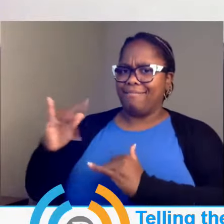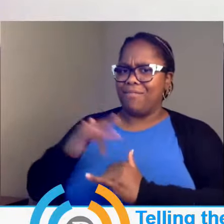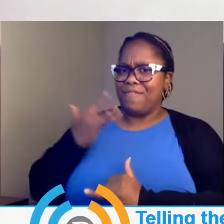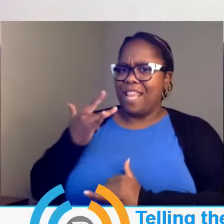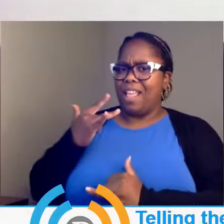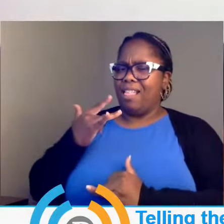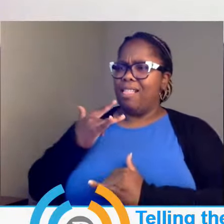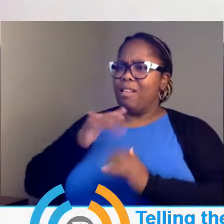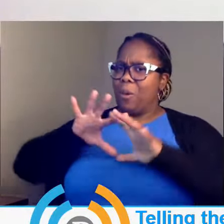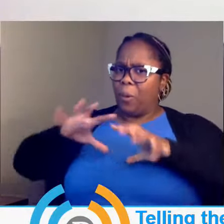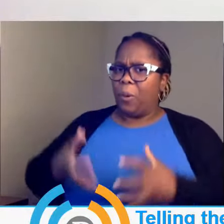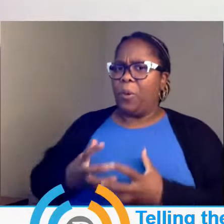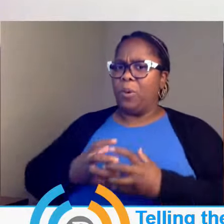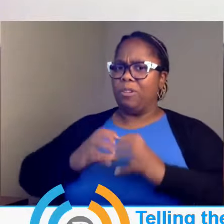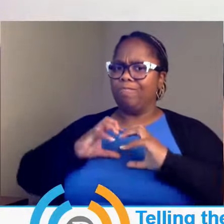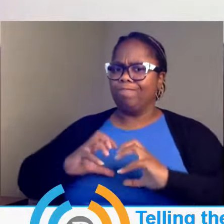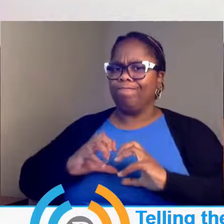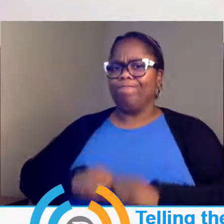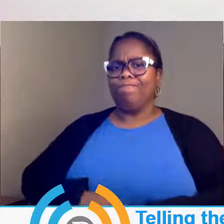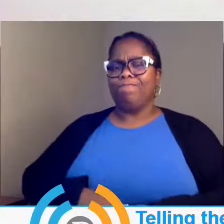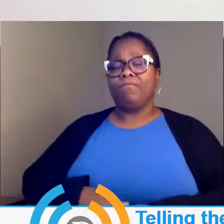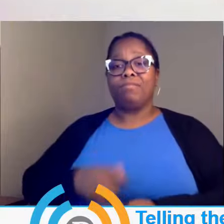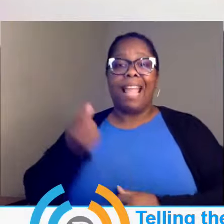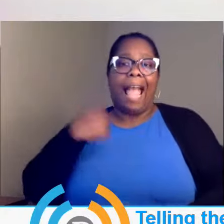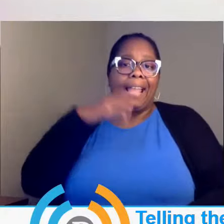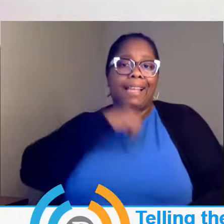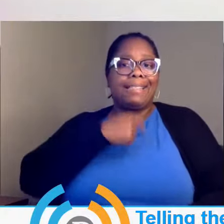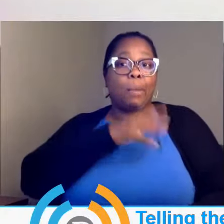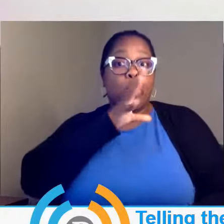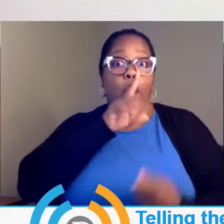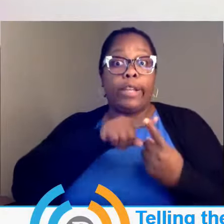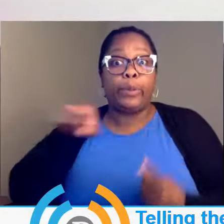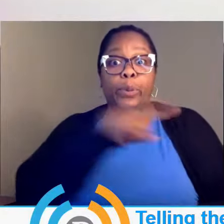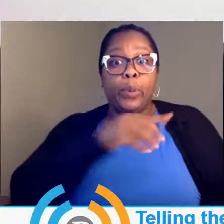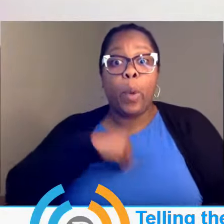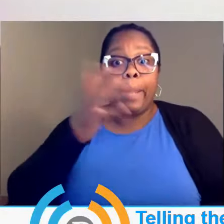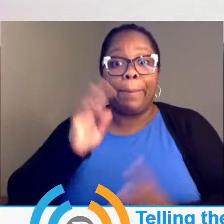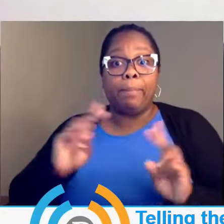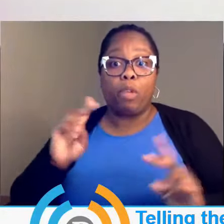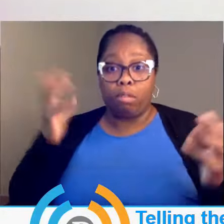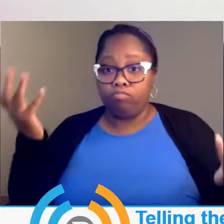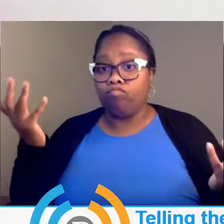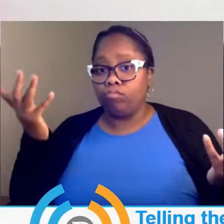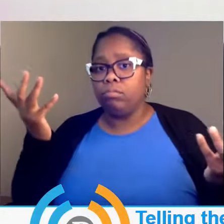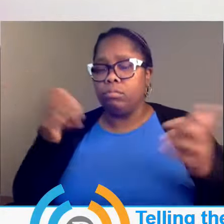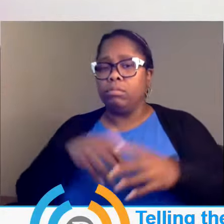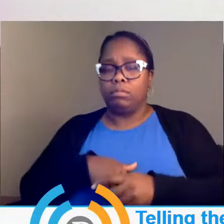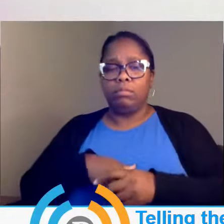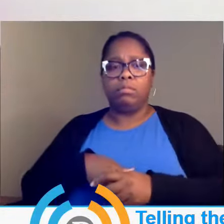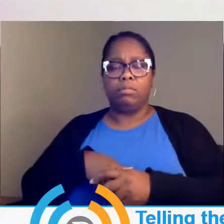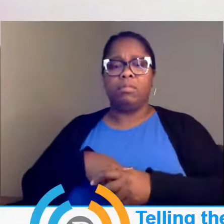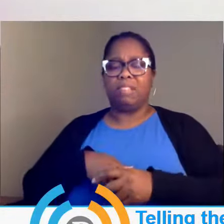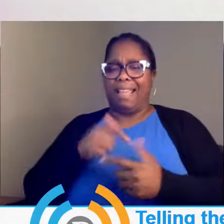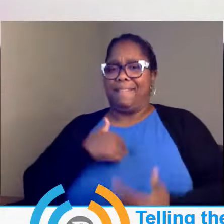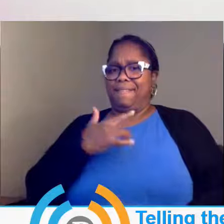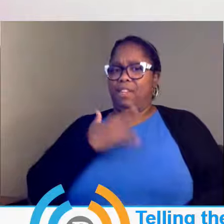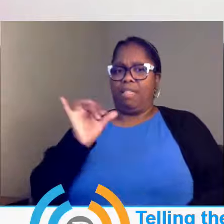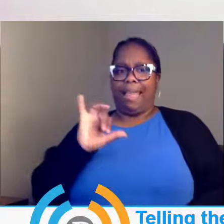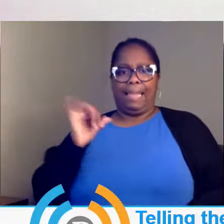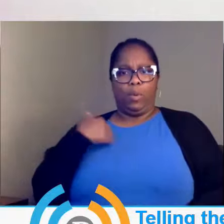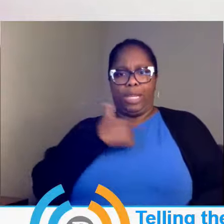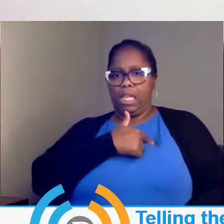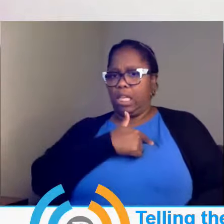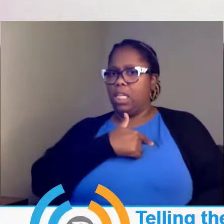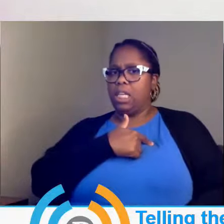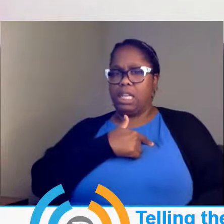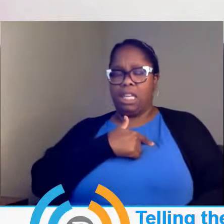Um, and I'm mostly talking to white people, I guess, when I'm saying that, right? Like it I just feel like we've had to